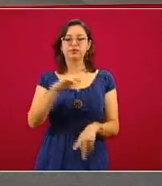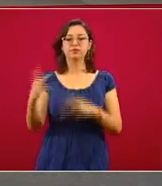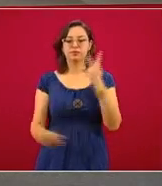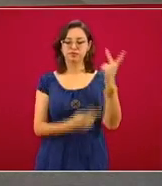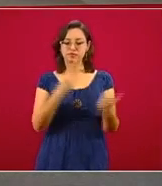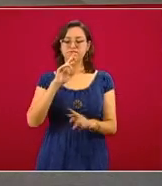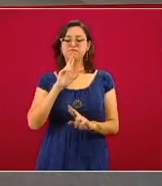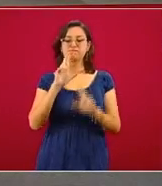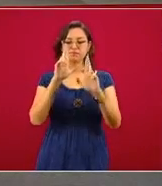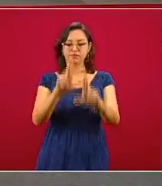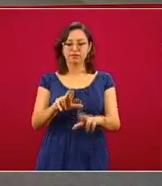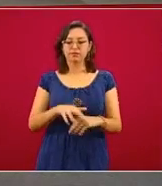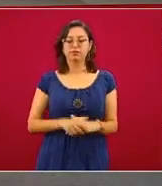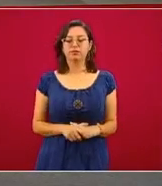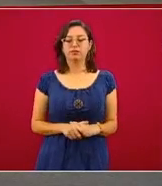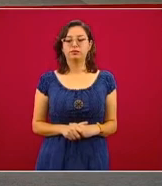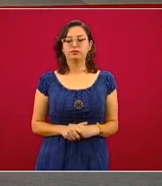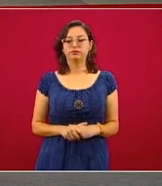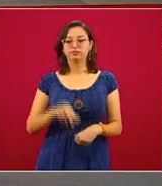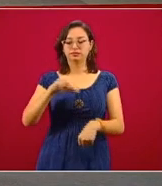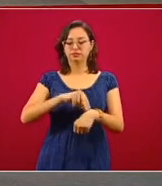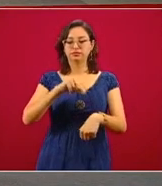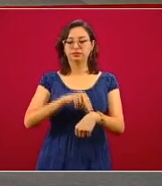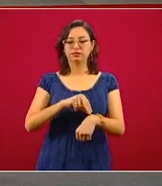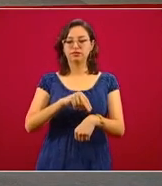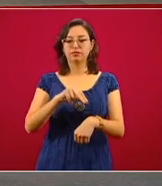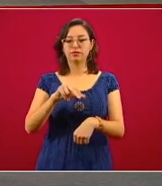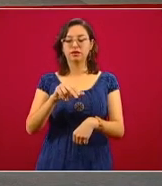and they'll be talking together